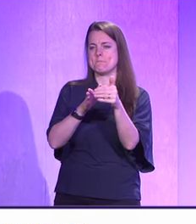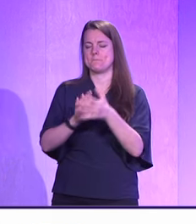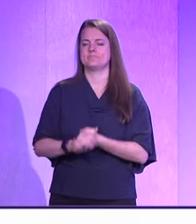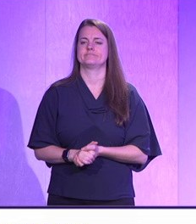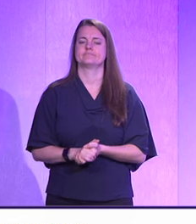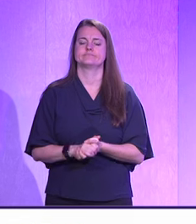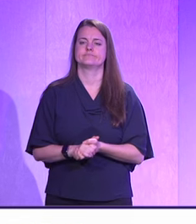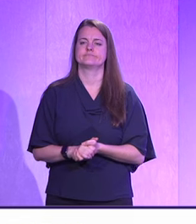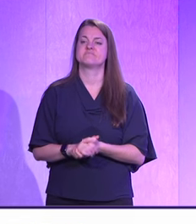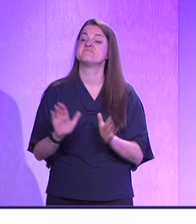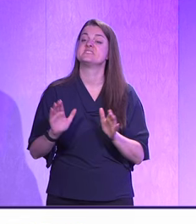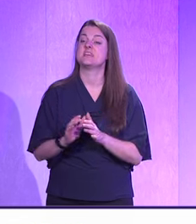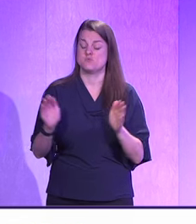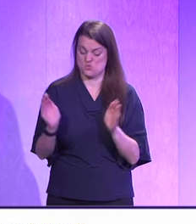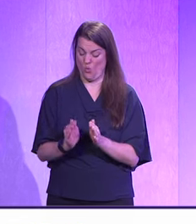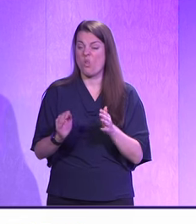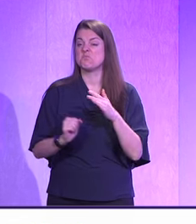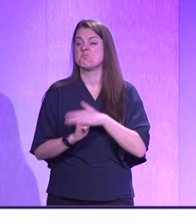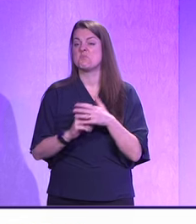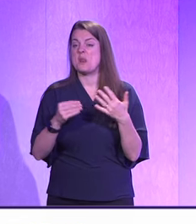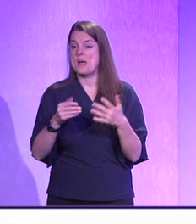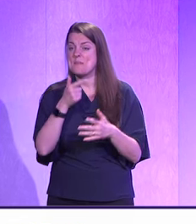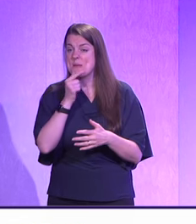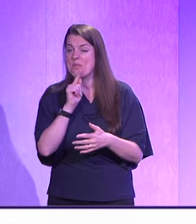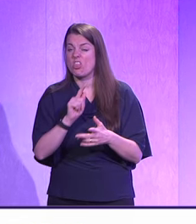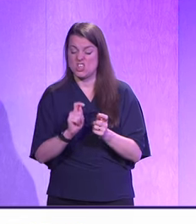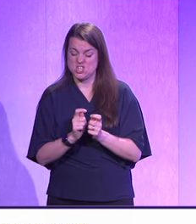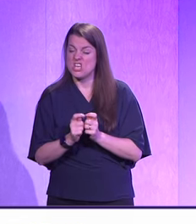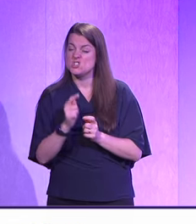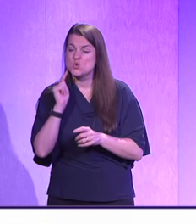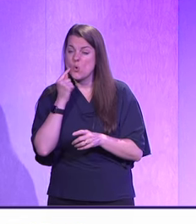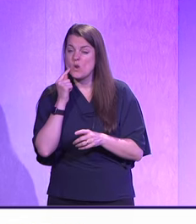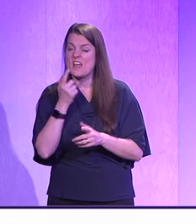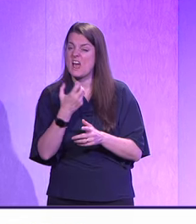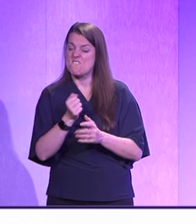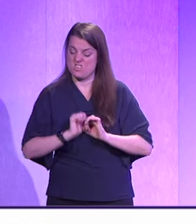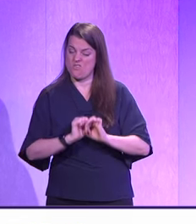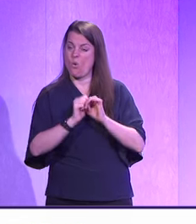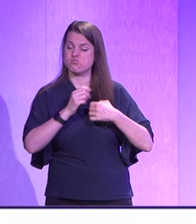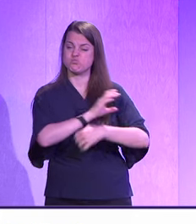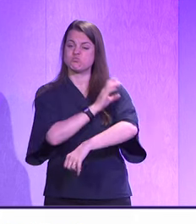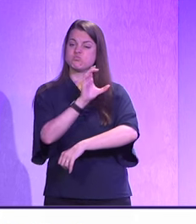Teams are small, up to about 9 people, and they change slowly, and they've got a good degree of autonomy.